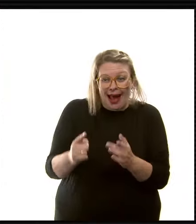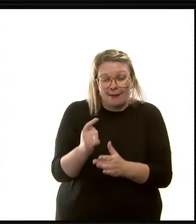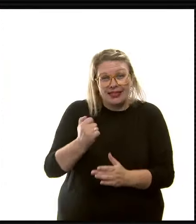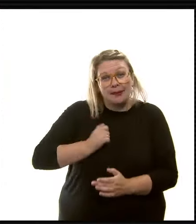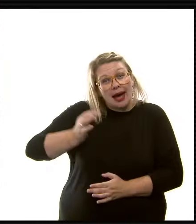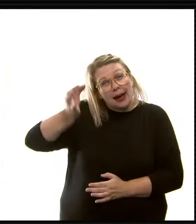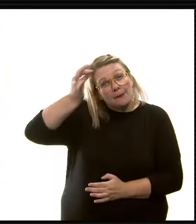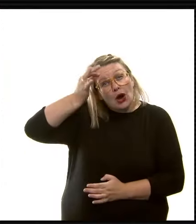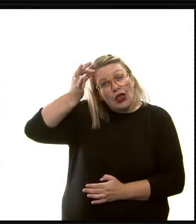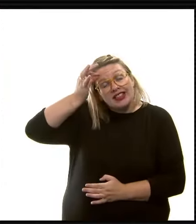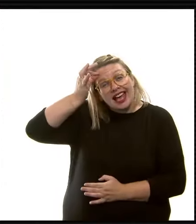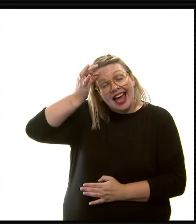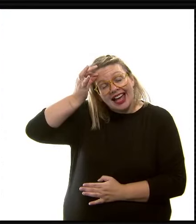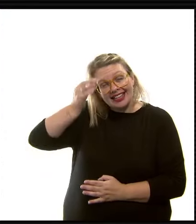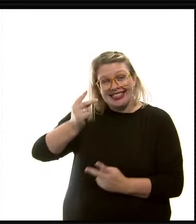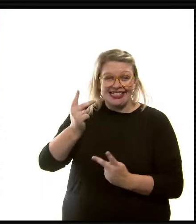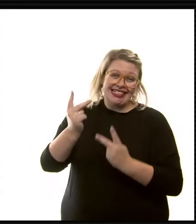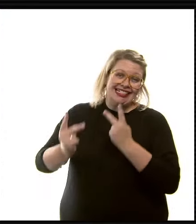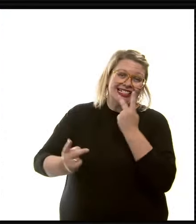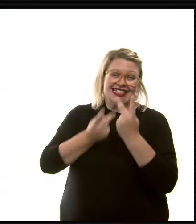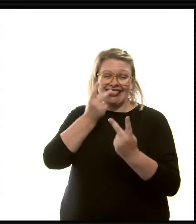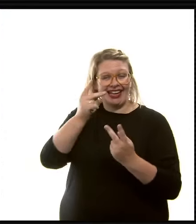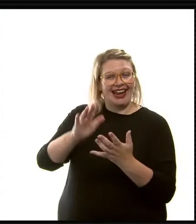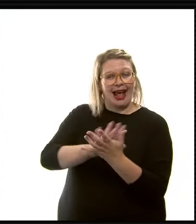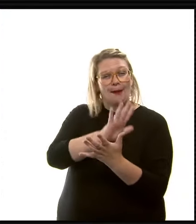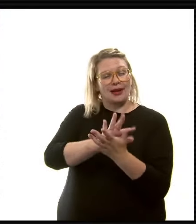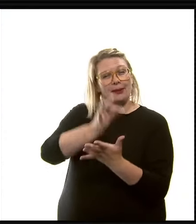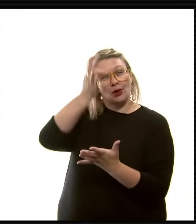my happy birthday on the platform 9 3/4. Best birthday ever.